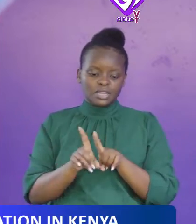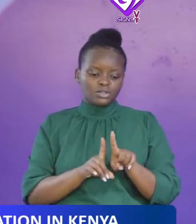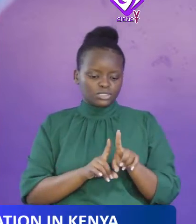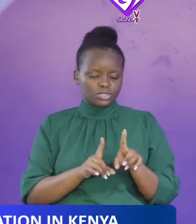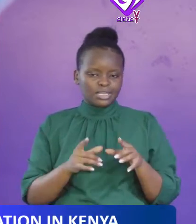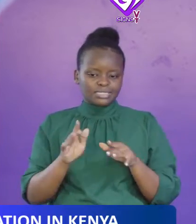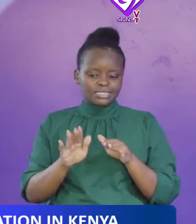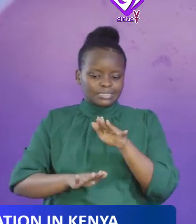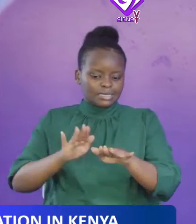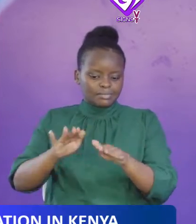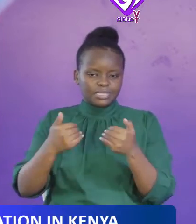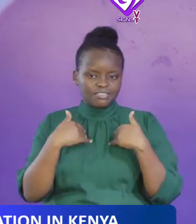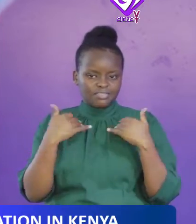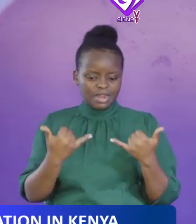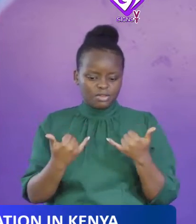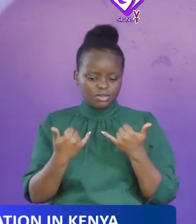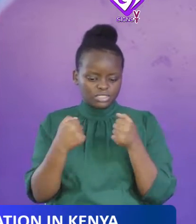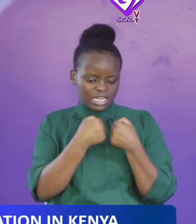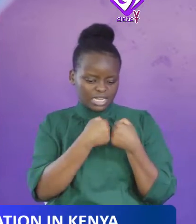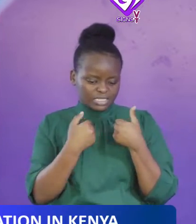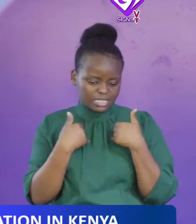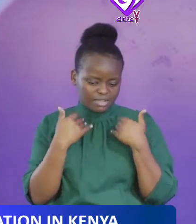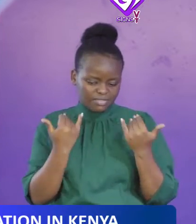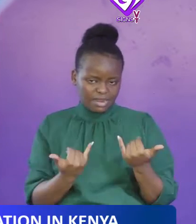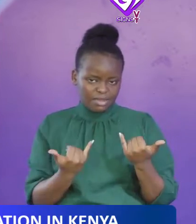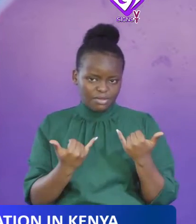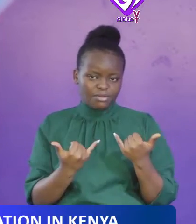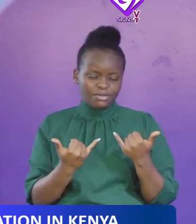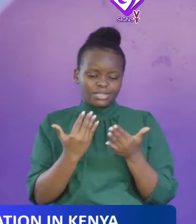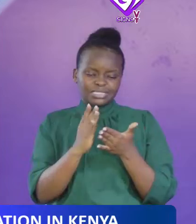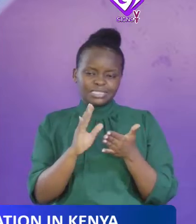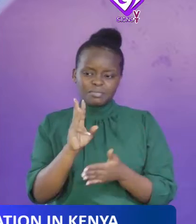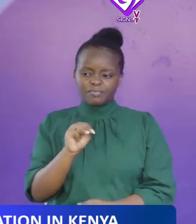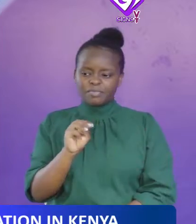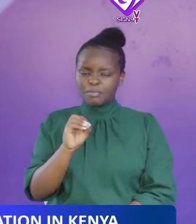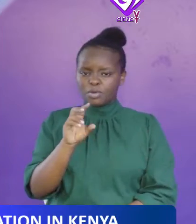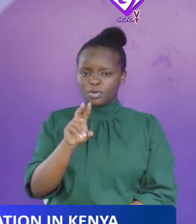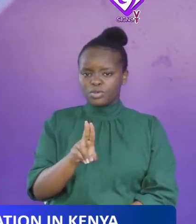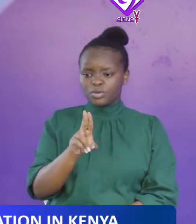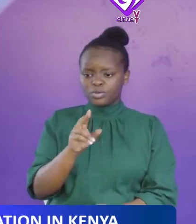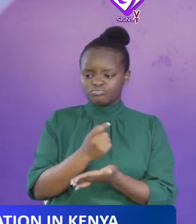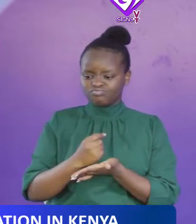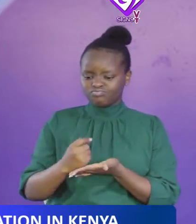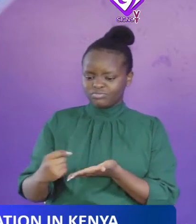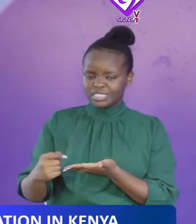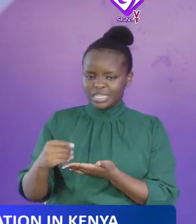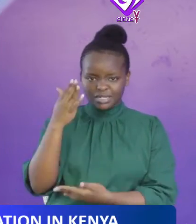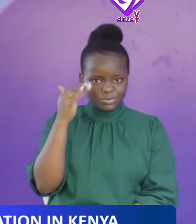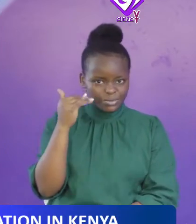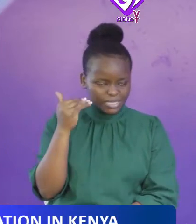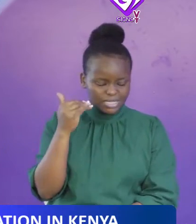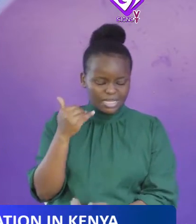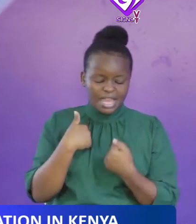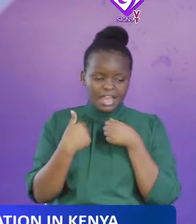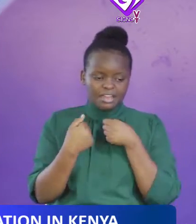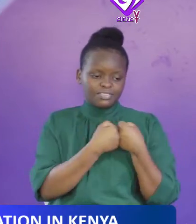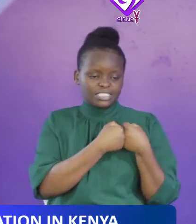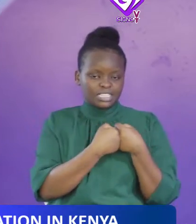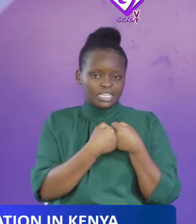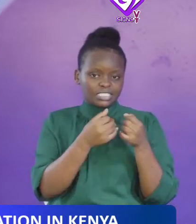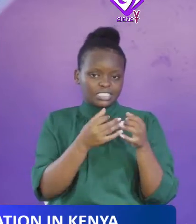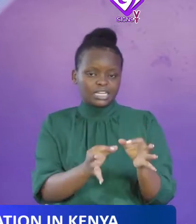the kind of challenges we're having right now, some of the MOUs that were signed on payments is because there was a challenge in